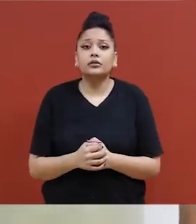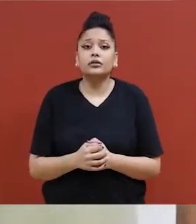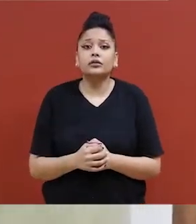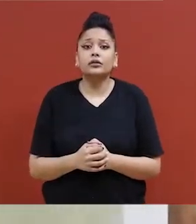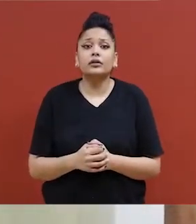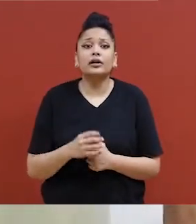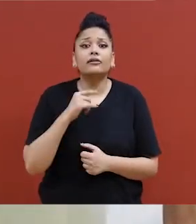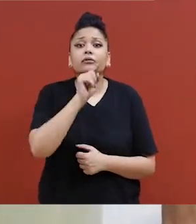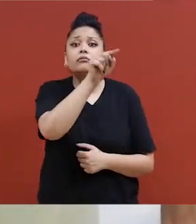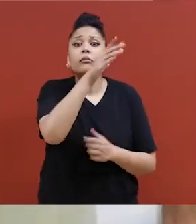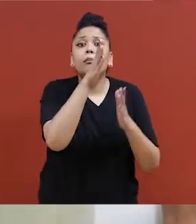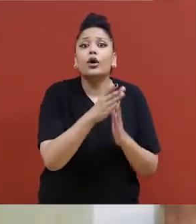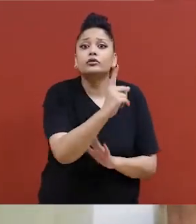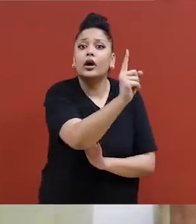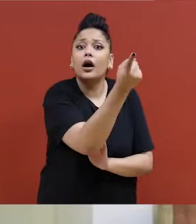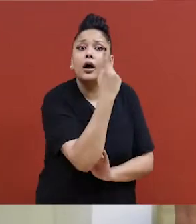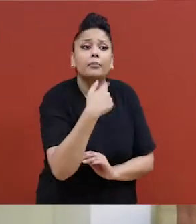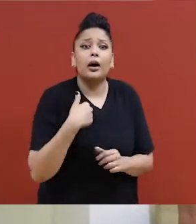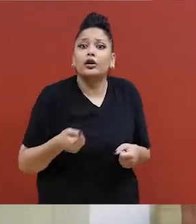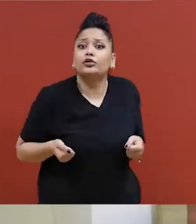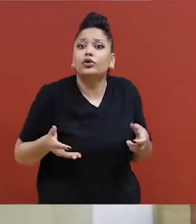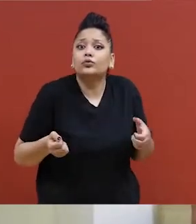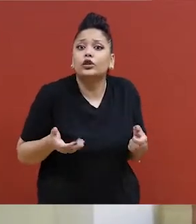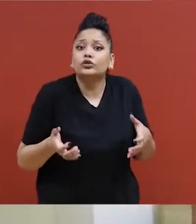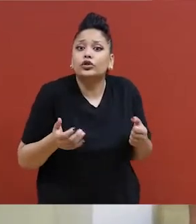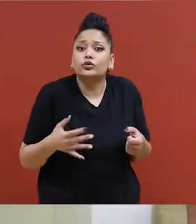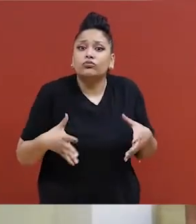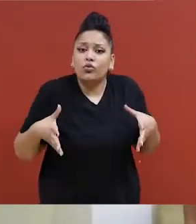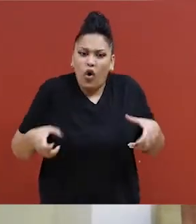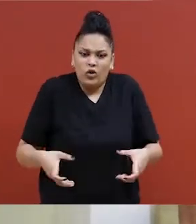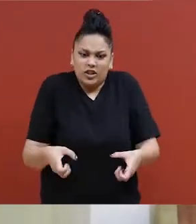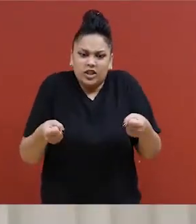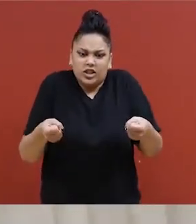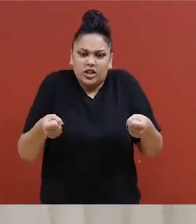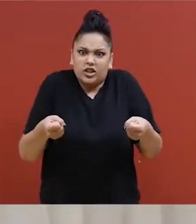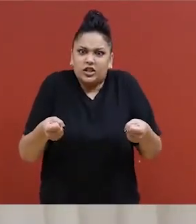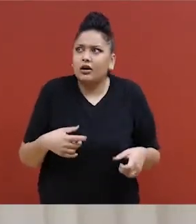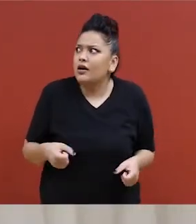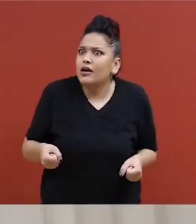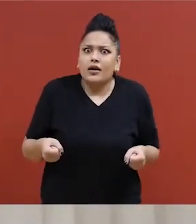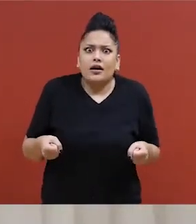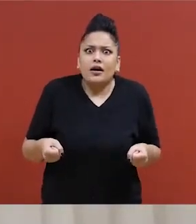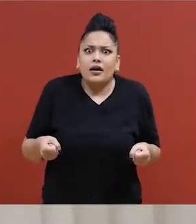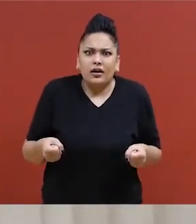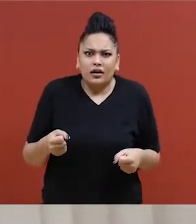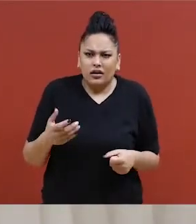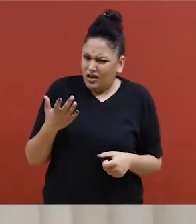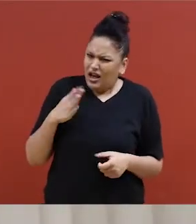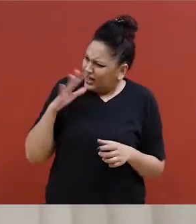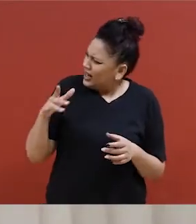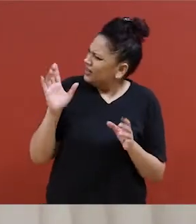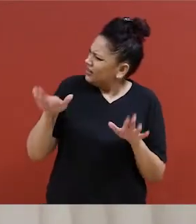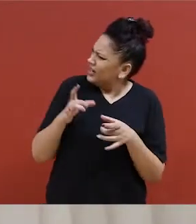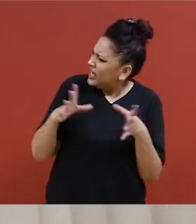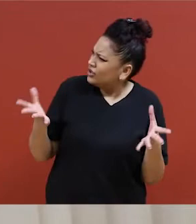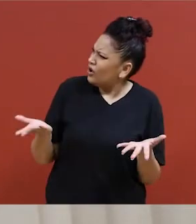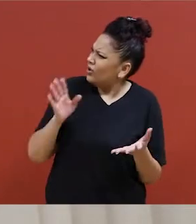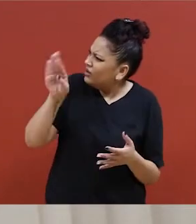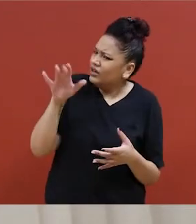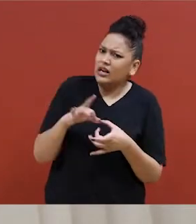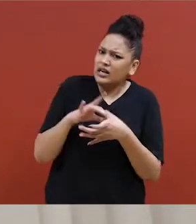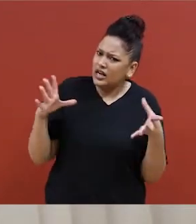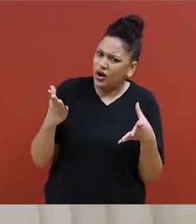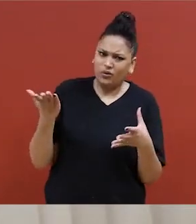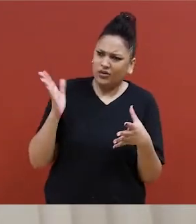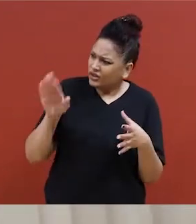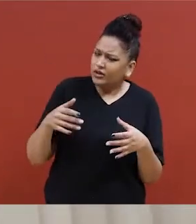might, if somebody has grabbed the back of my chair, depending on my style, I might say, let go.